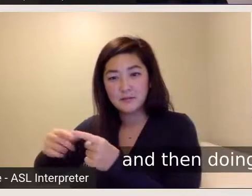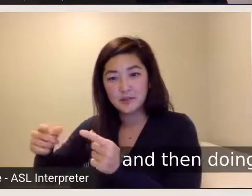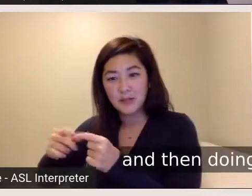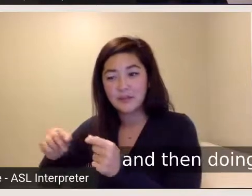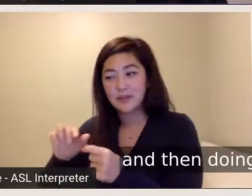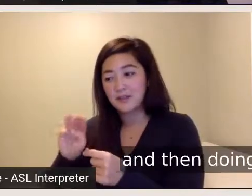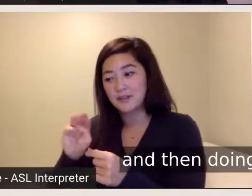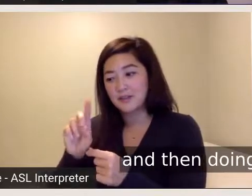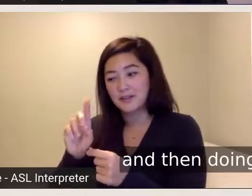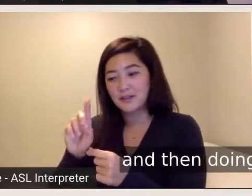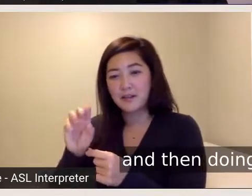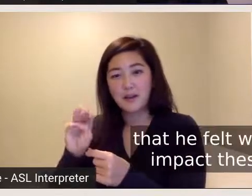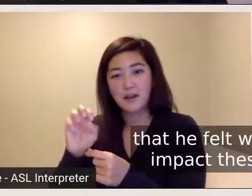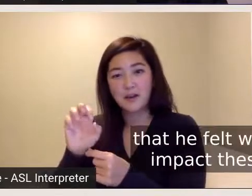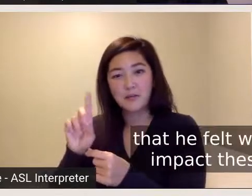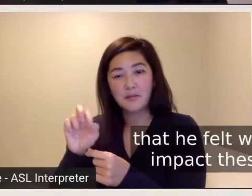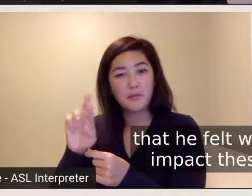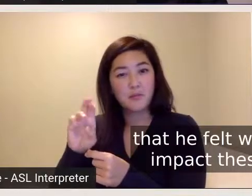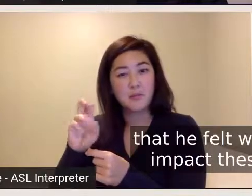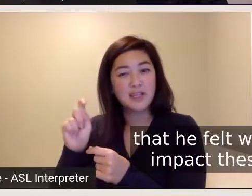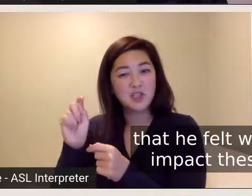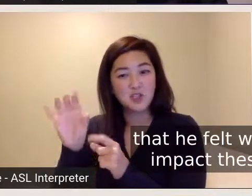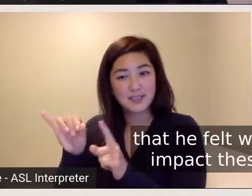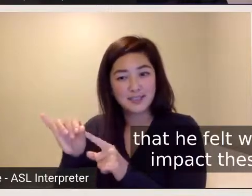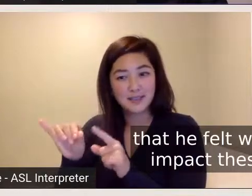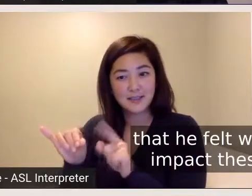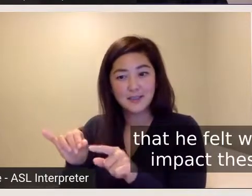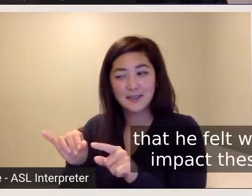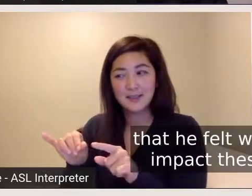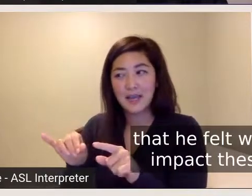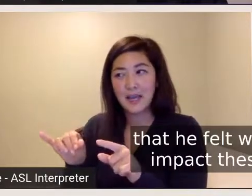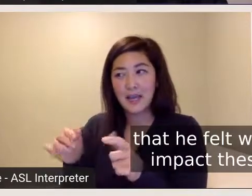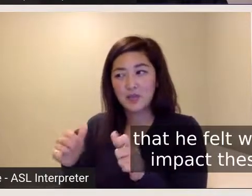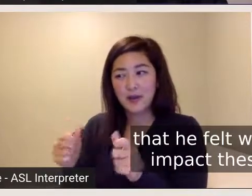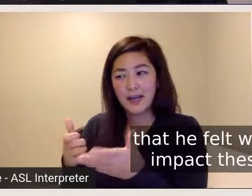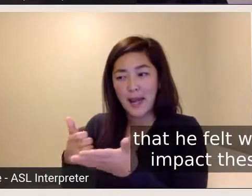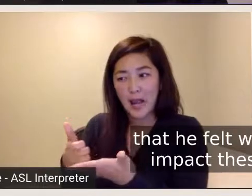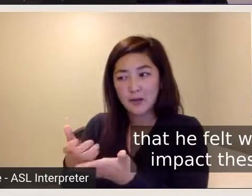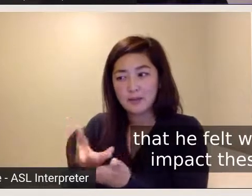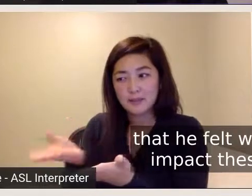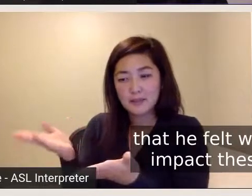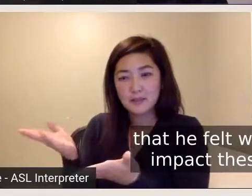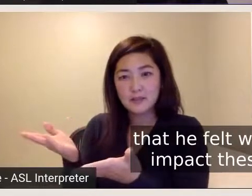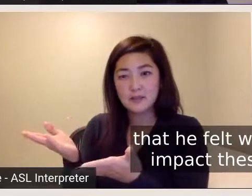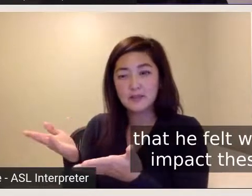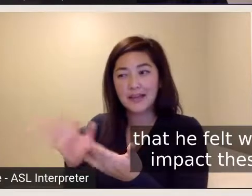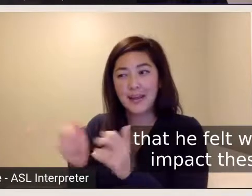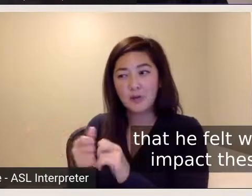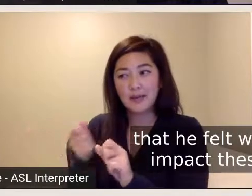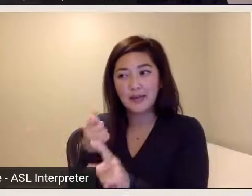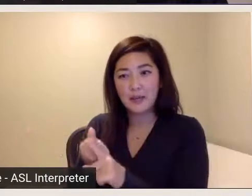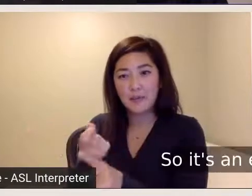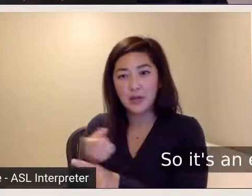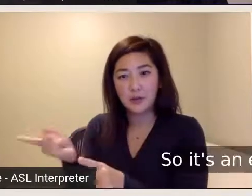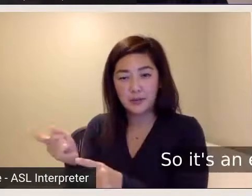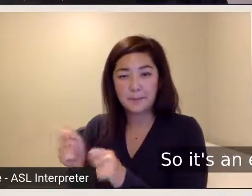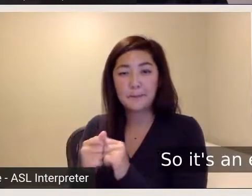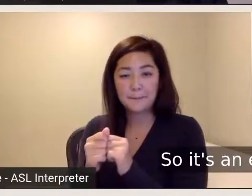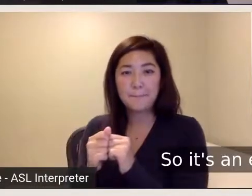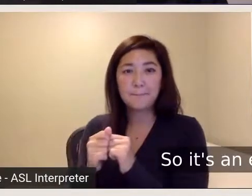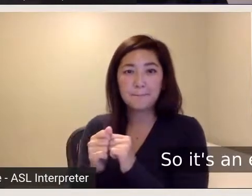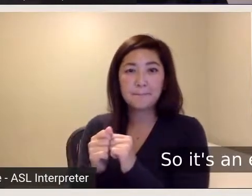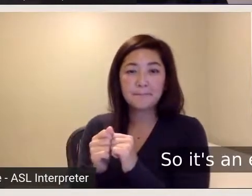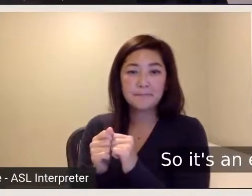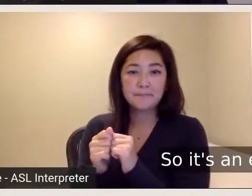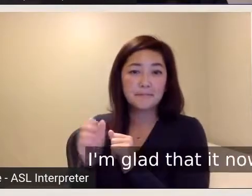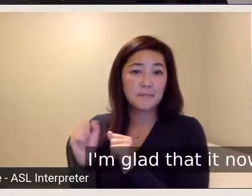and then doing it in such a way that he felt would potentially impact these individuals. So, it's